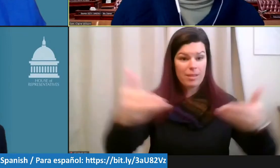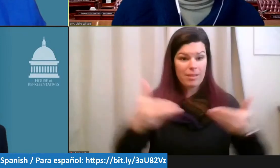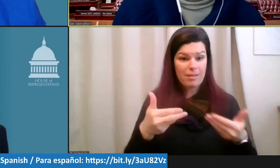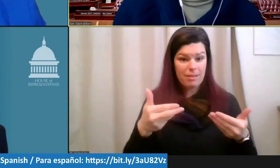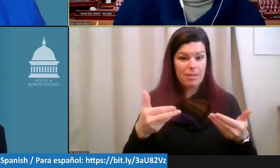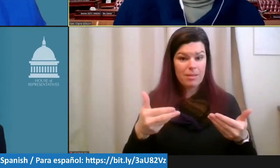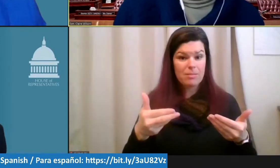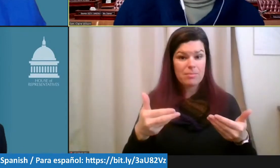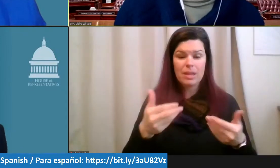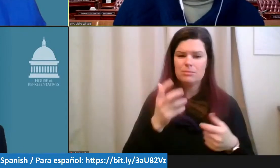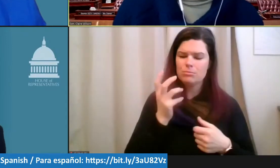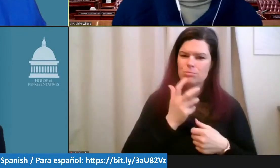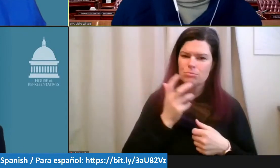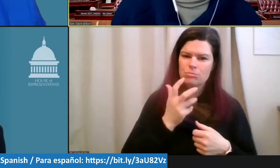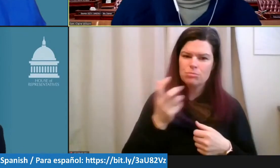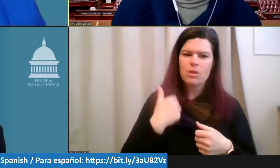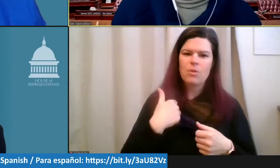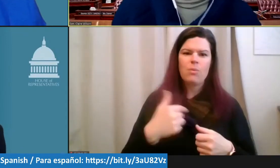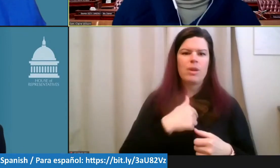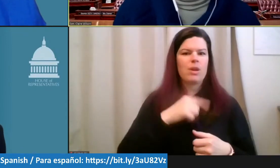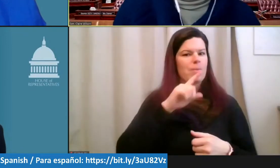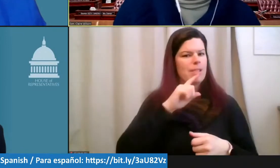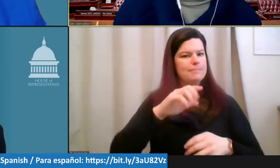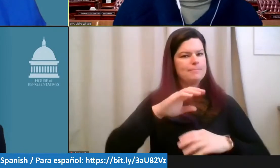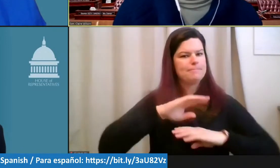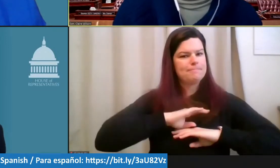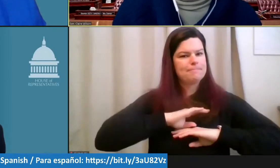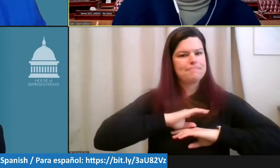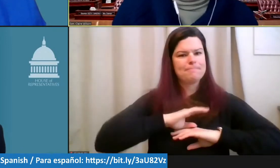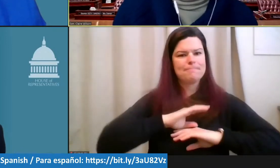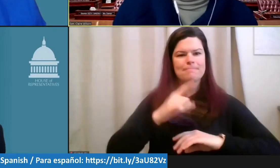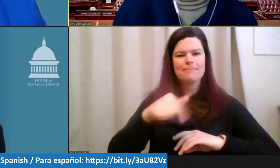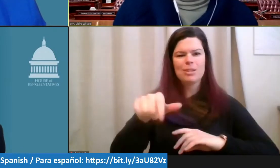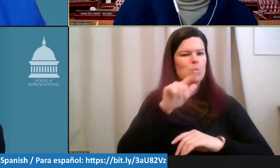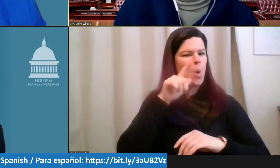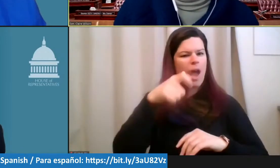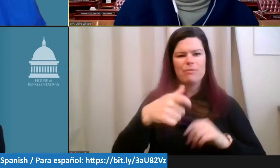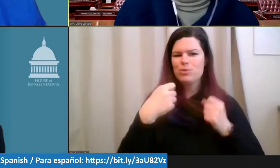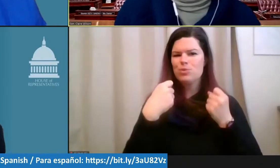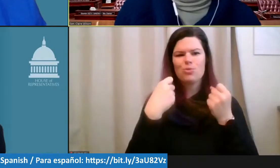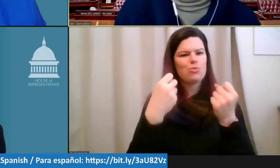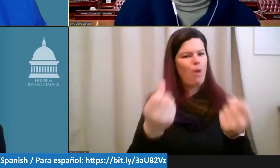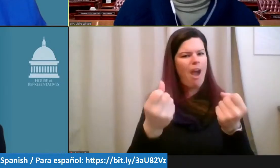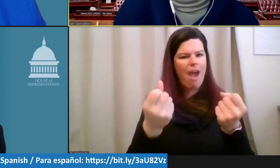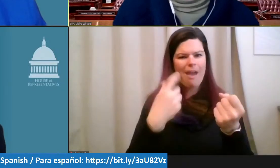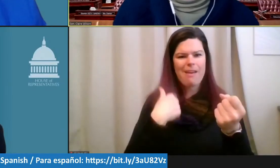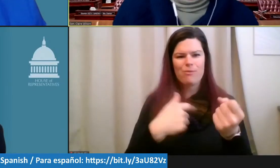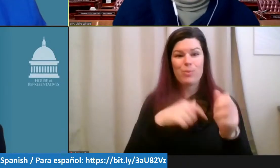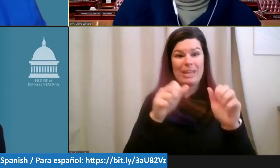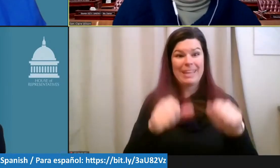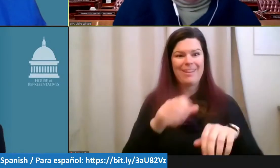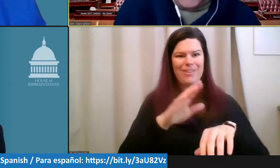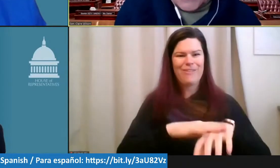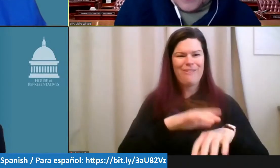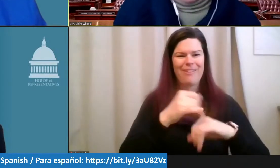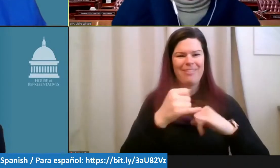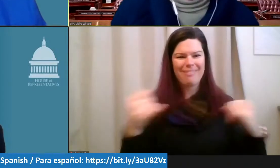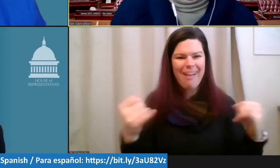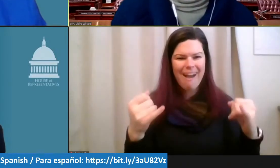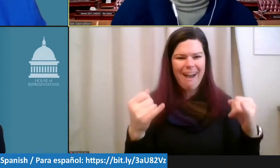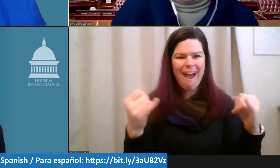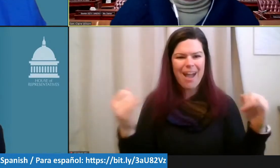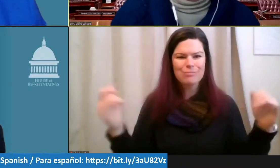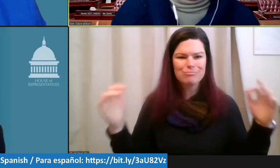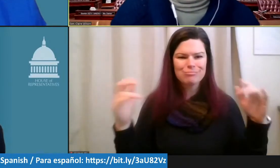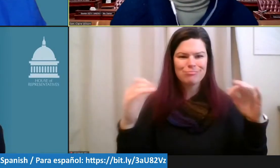much we're pleased that no one has to think about driving anywhere, and we can be together this morning at our tables to